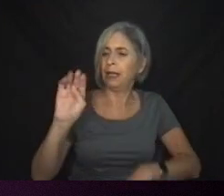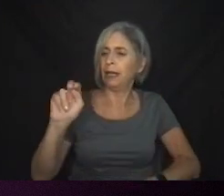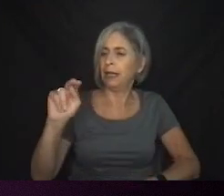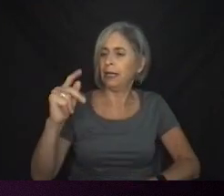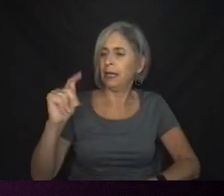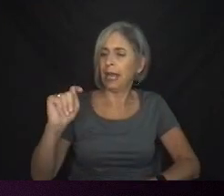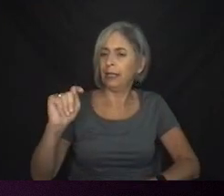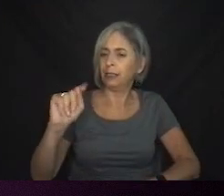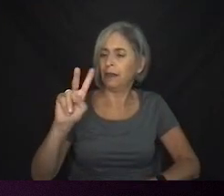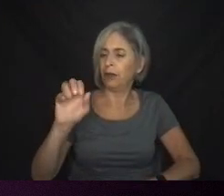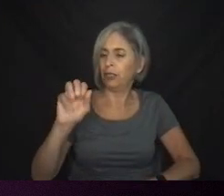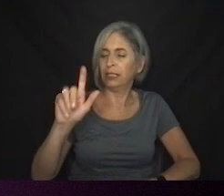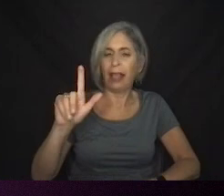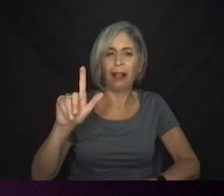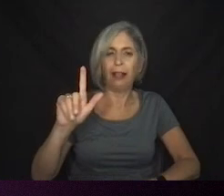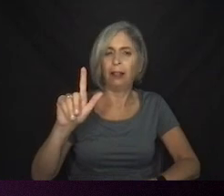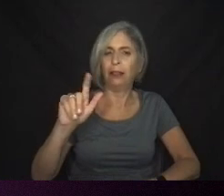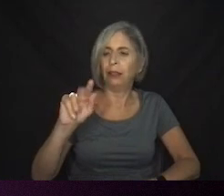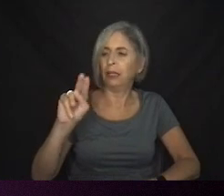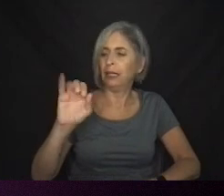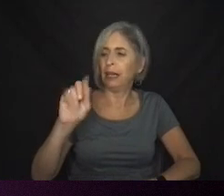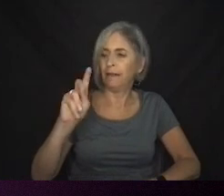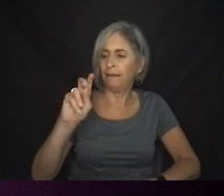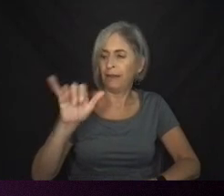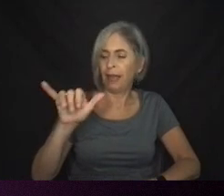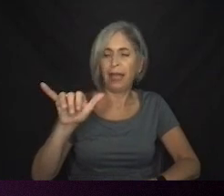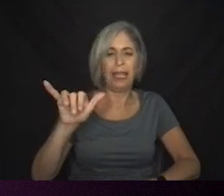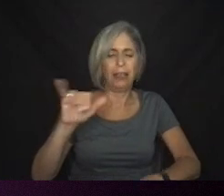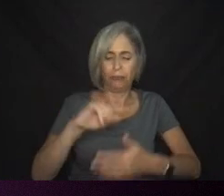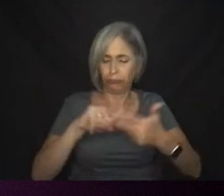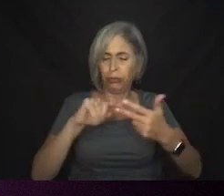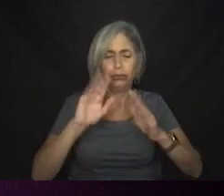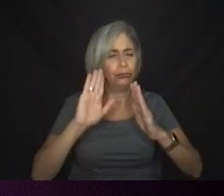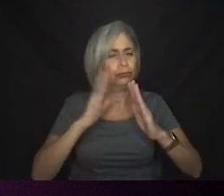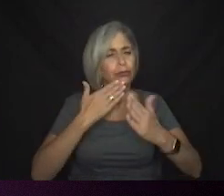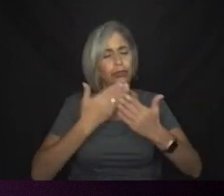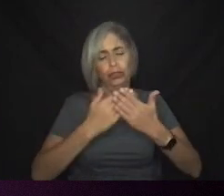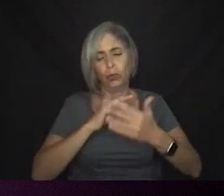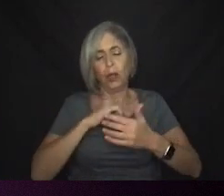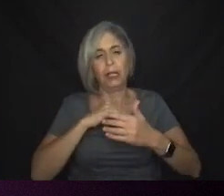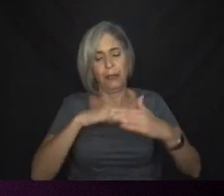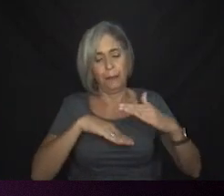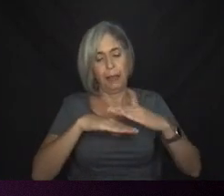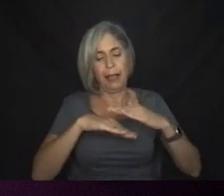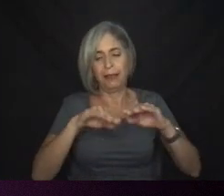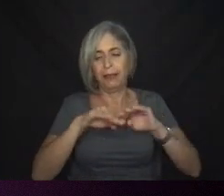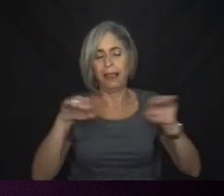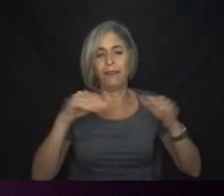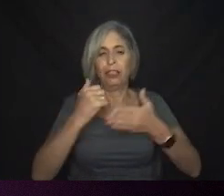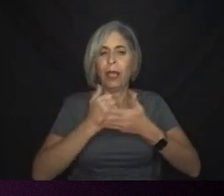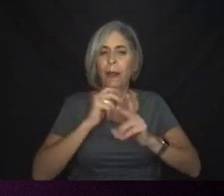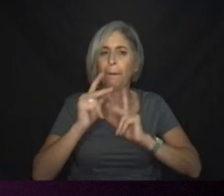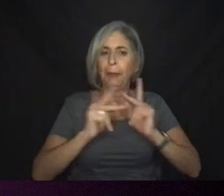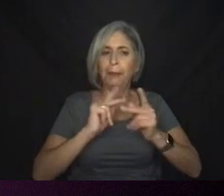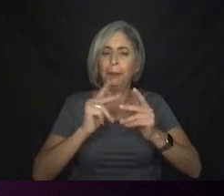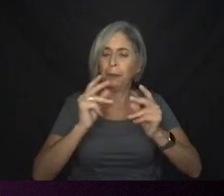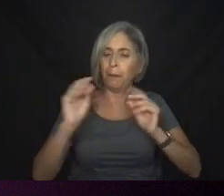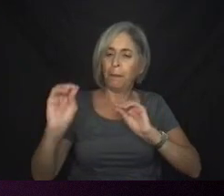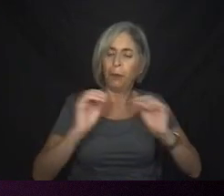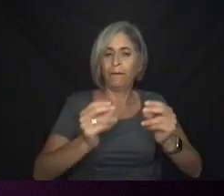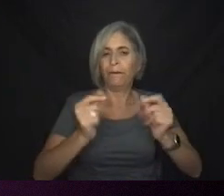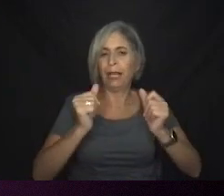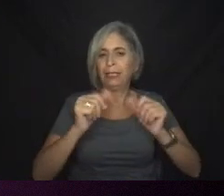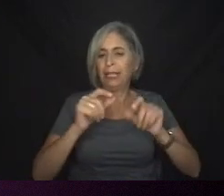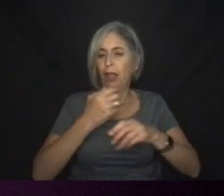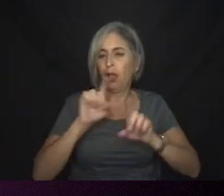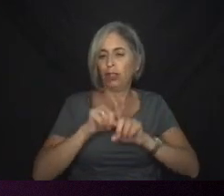allowing this with the deploy previews quite well, Netlify as well. And we want to do that at the database level to help companies iterate rapidly on data, safely